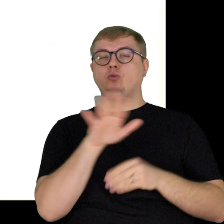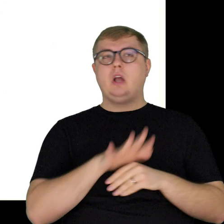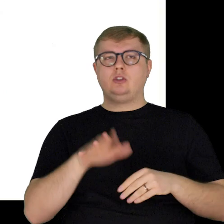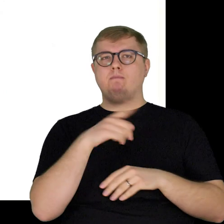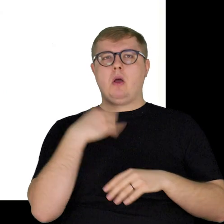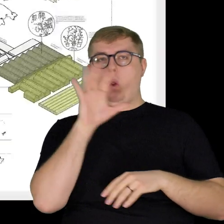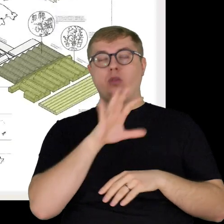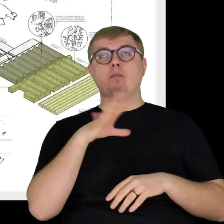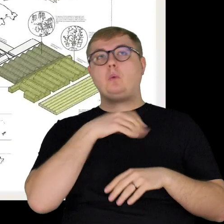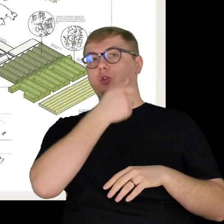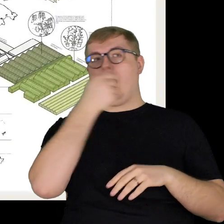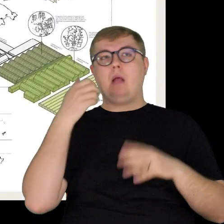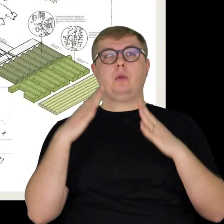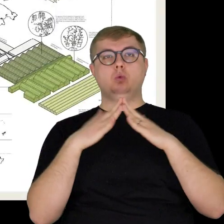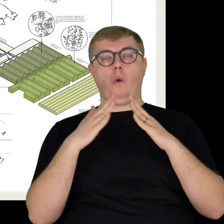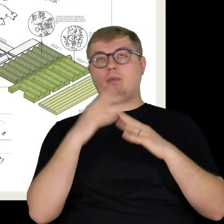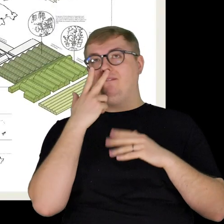top center of the